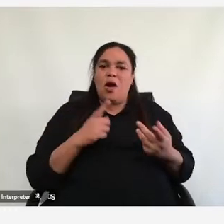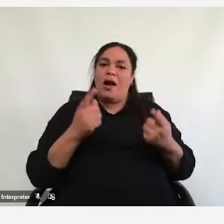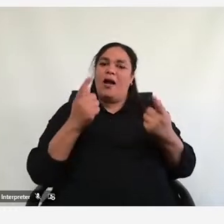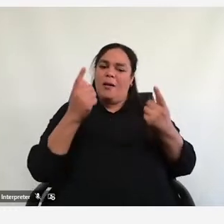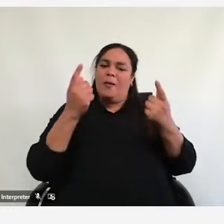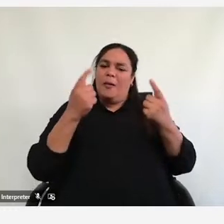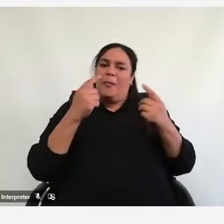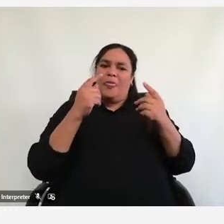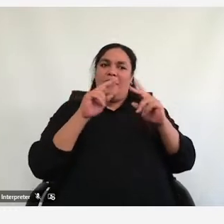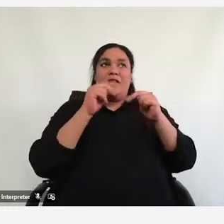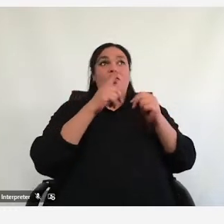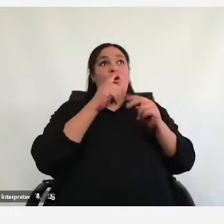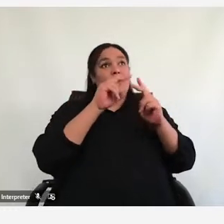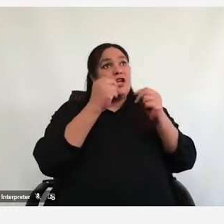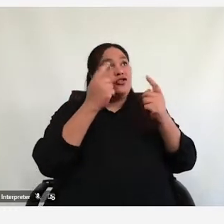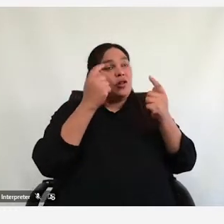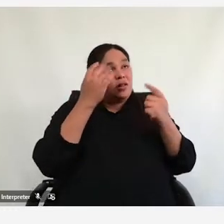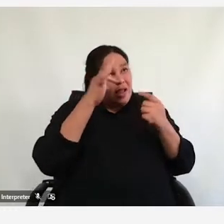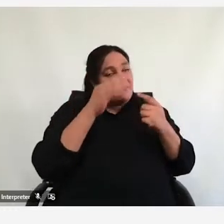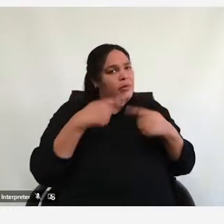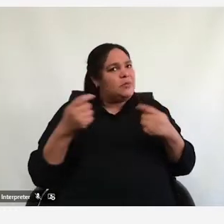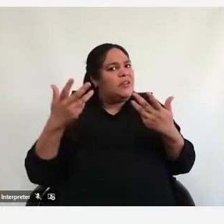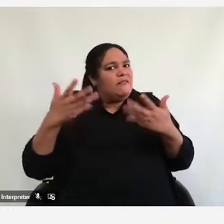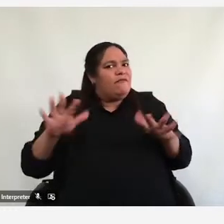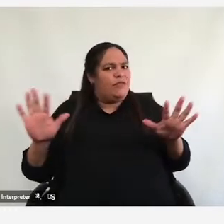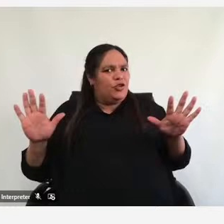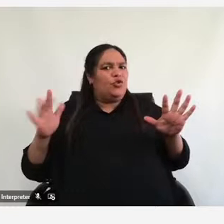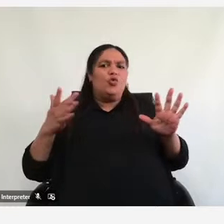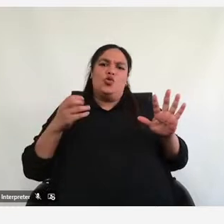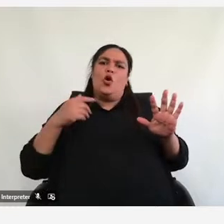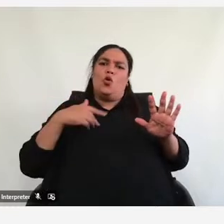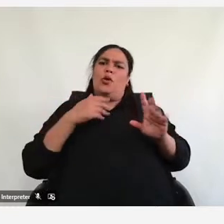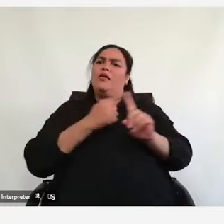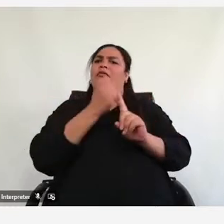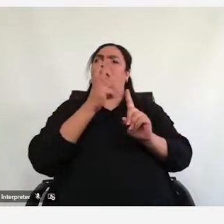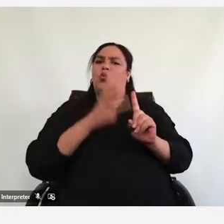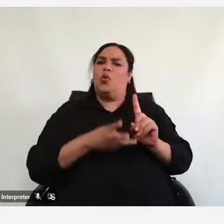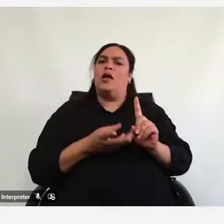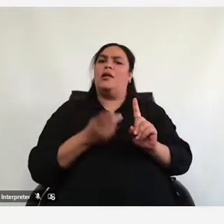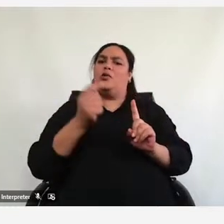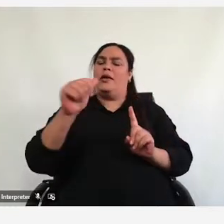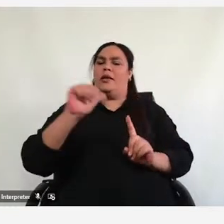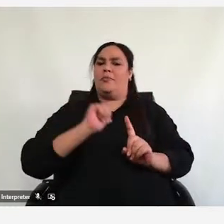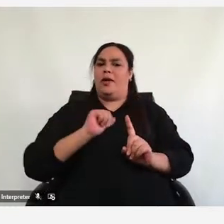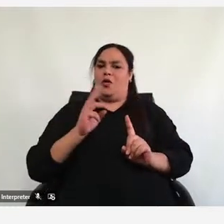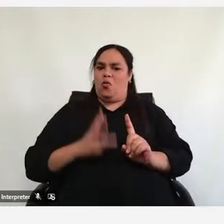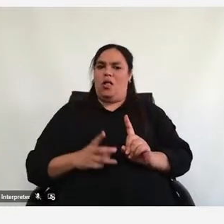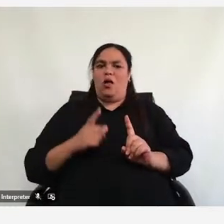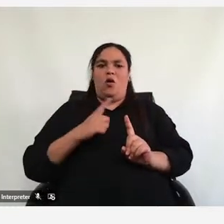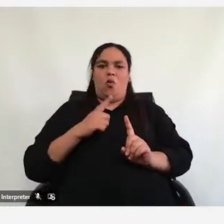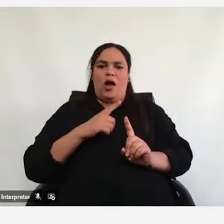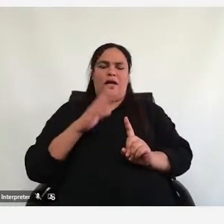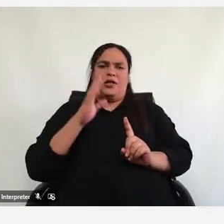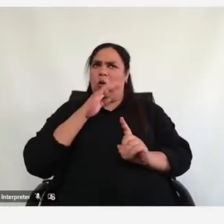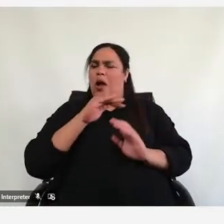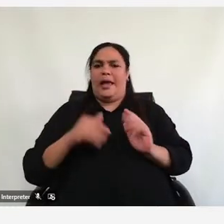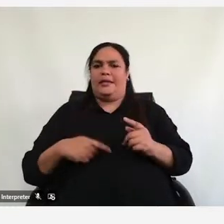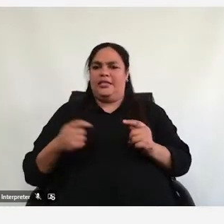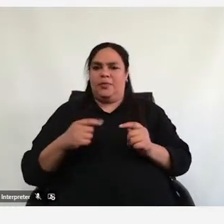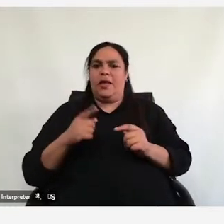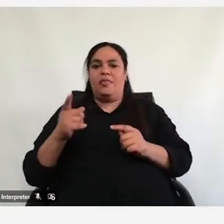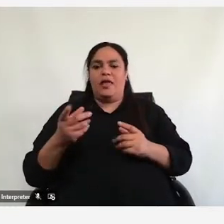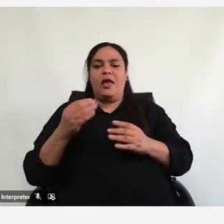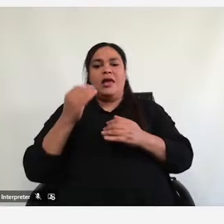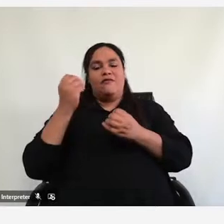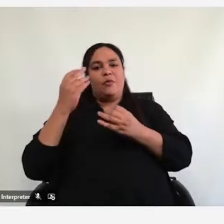they told the national government to spend. So we will fight to get our money back because there's no underspending. They got the data